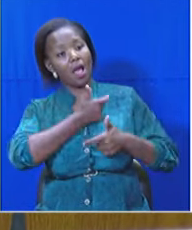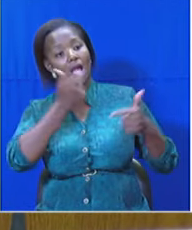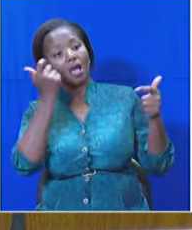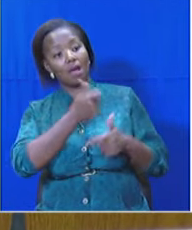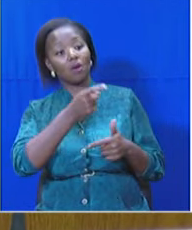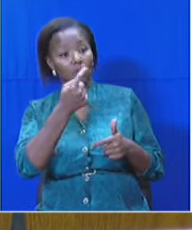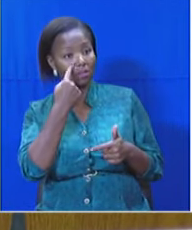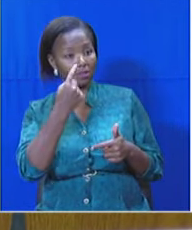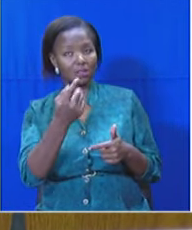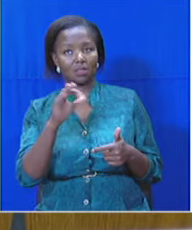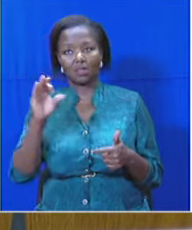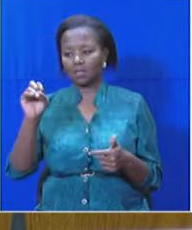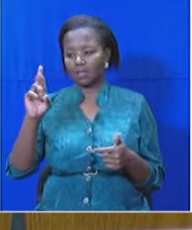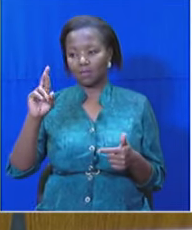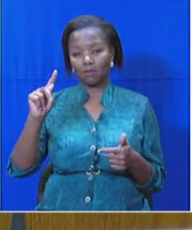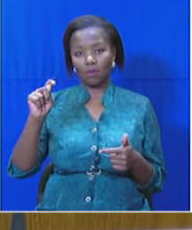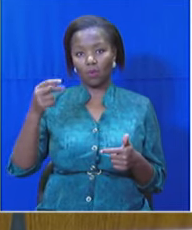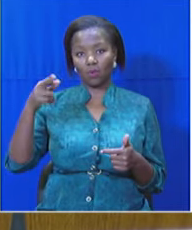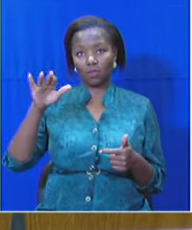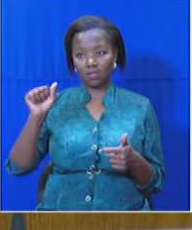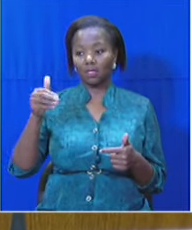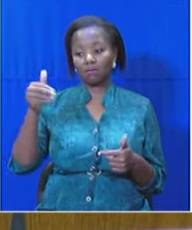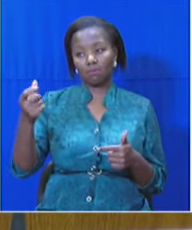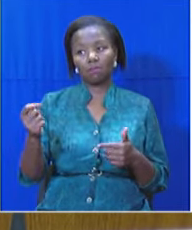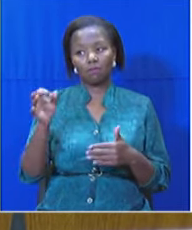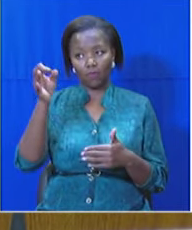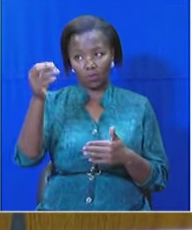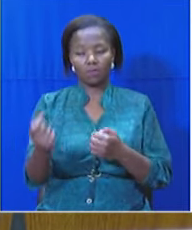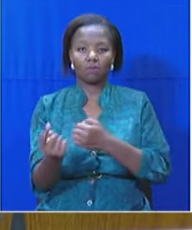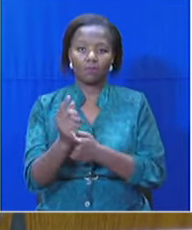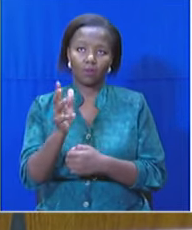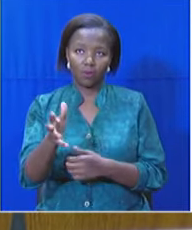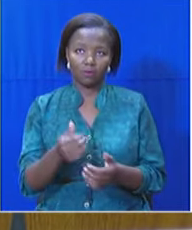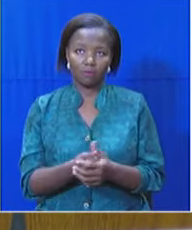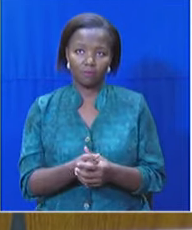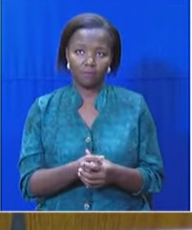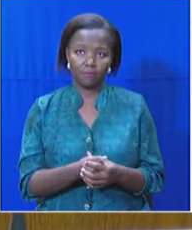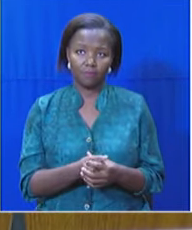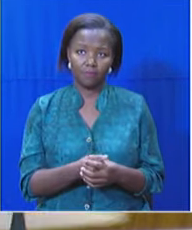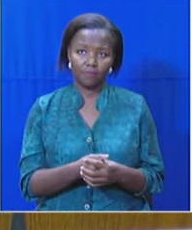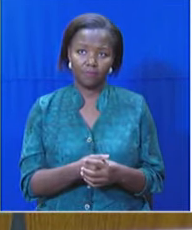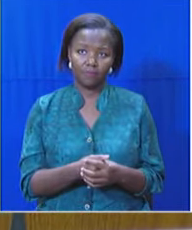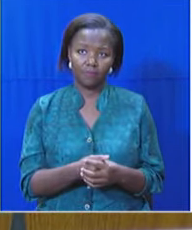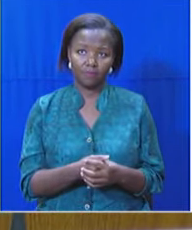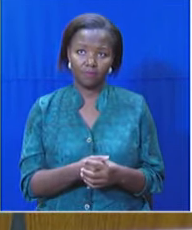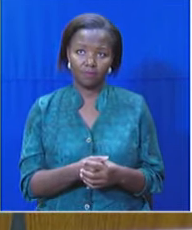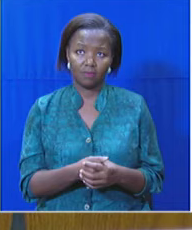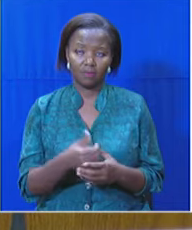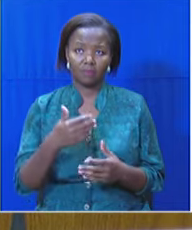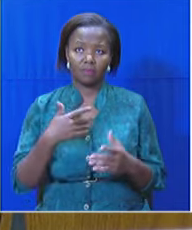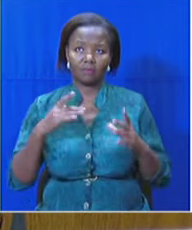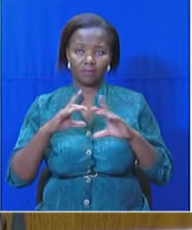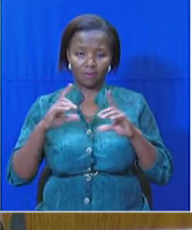results of Fort Hare, and that is what is to come in the future. Chairperson, this department is